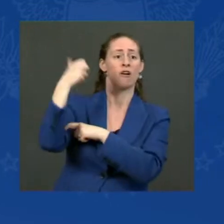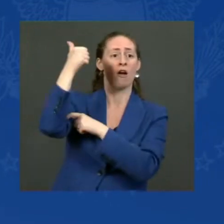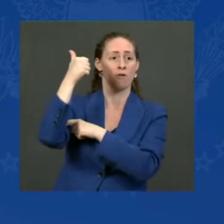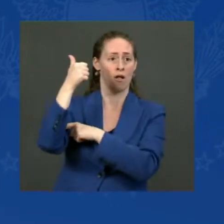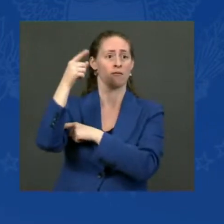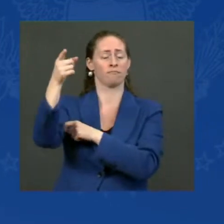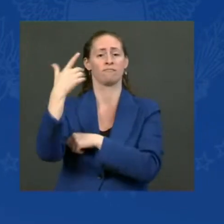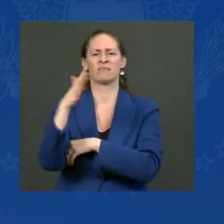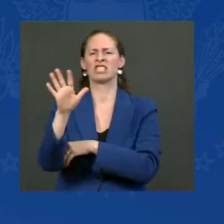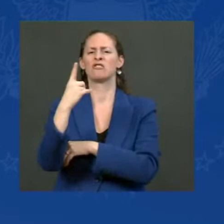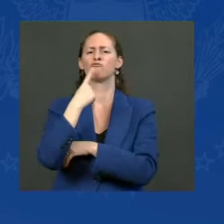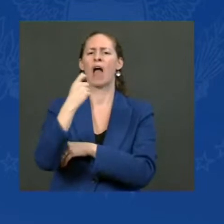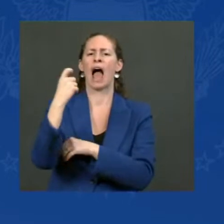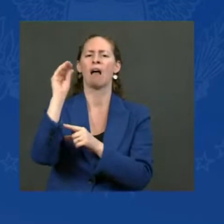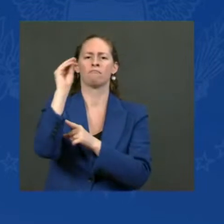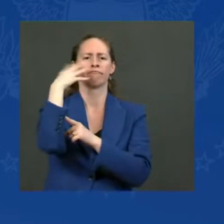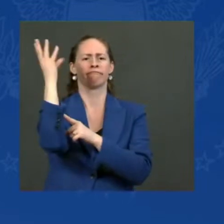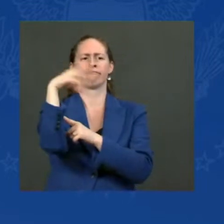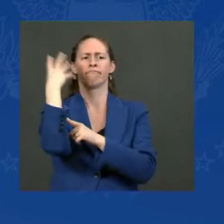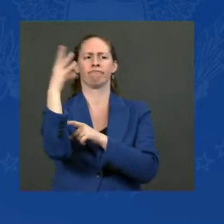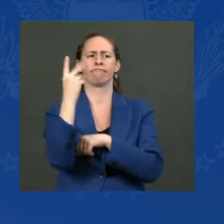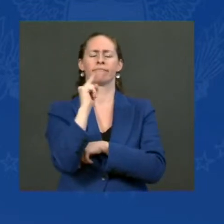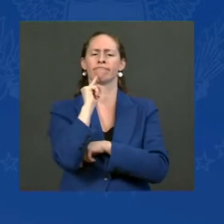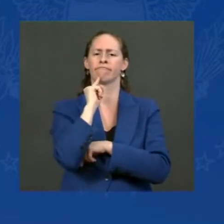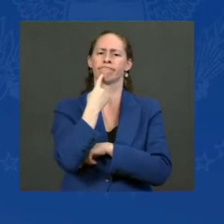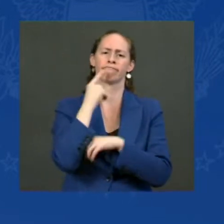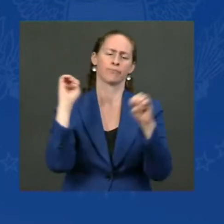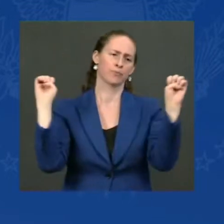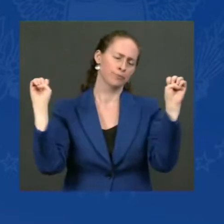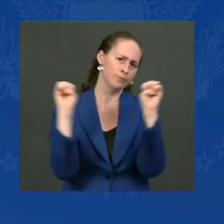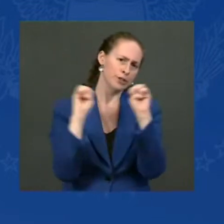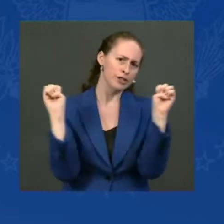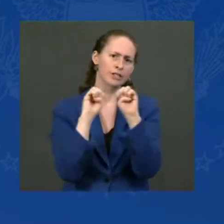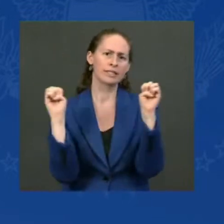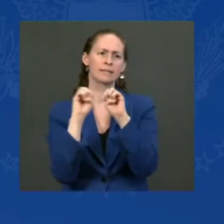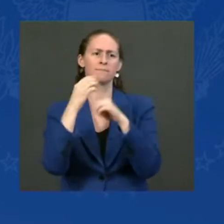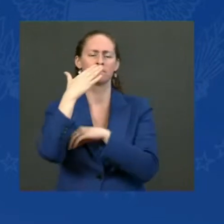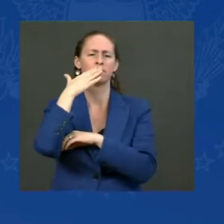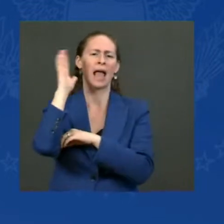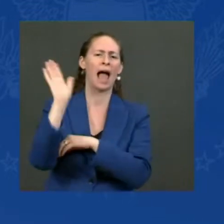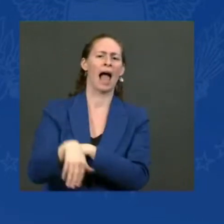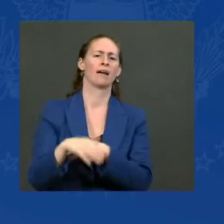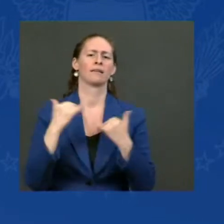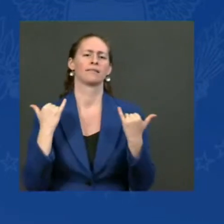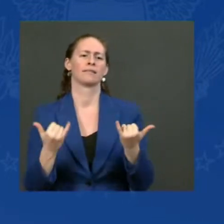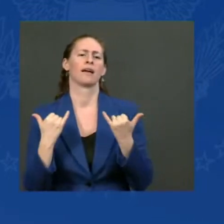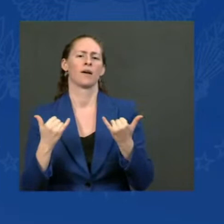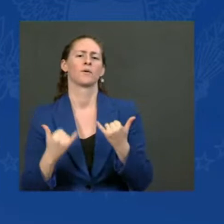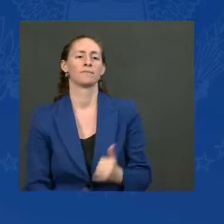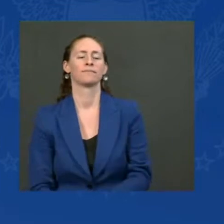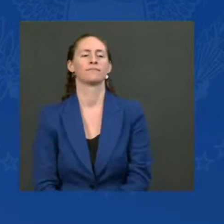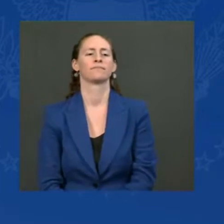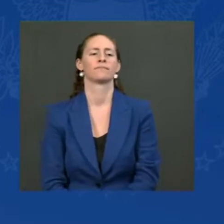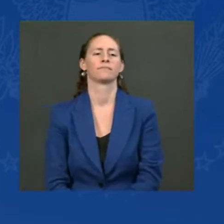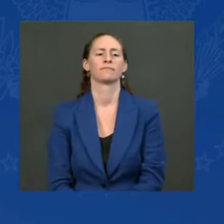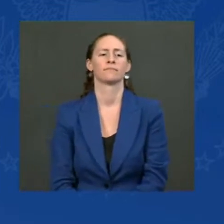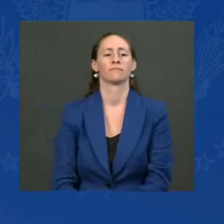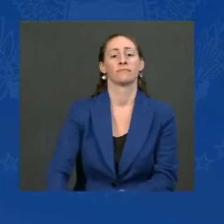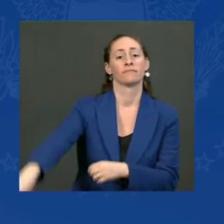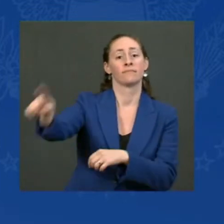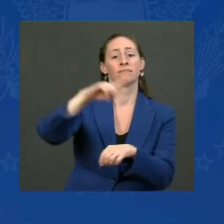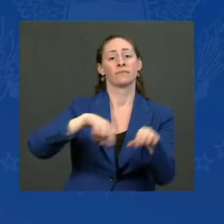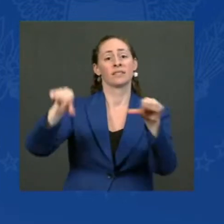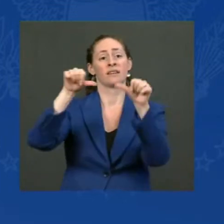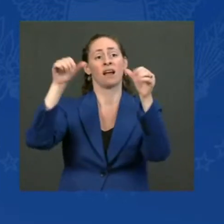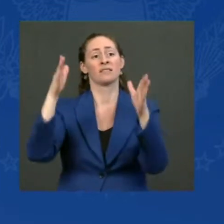humanity. And the scientists and experts are telling us that we're fast approaching a point of no